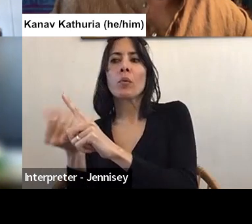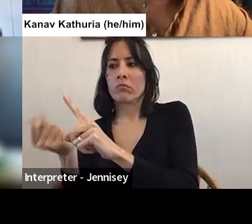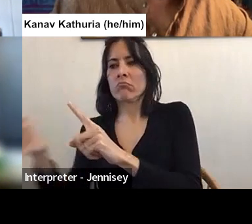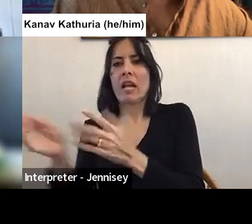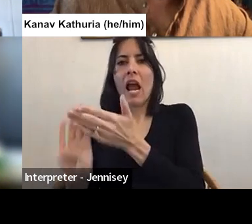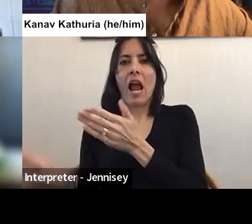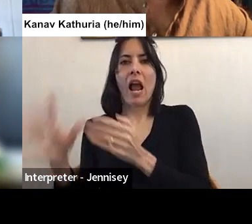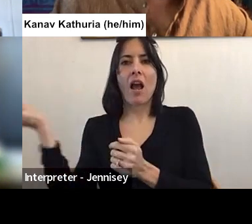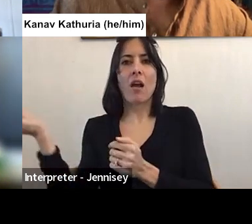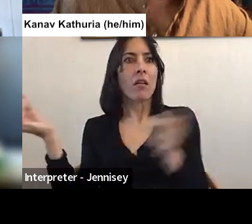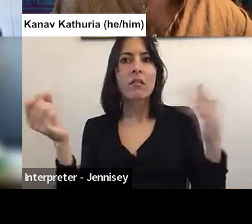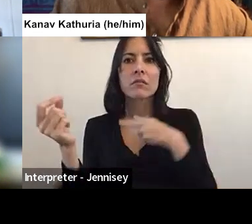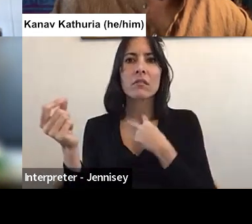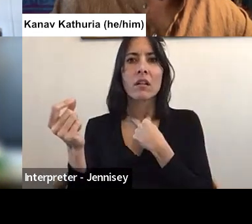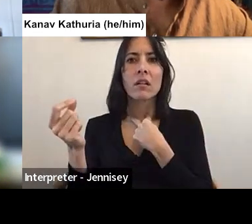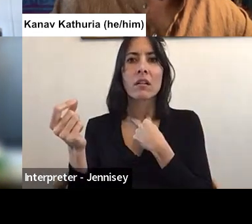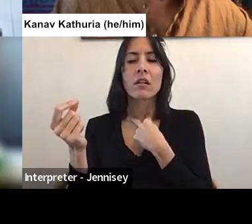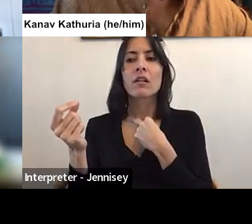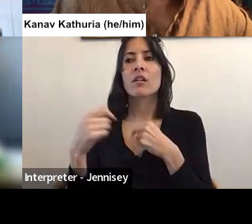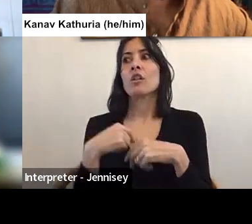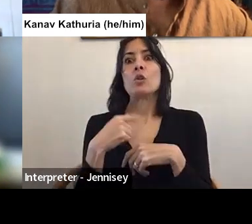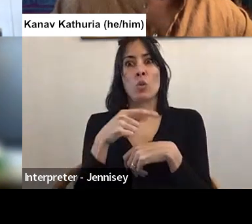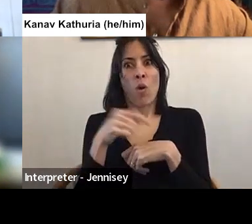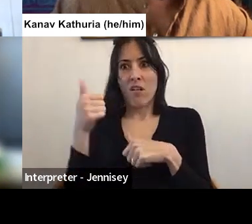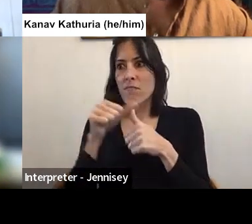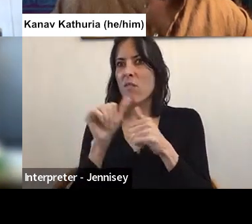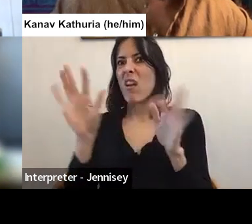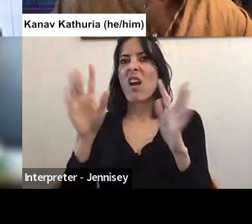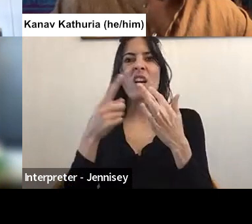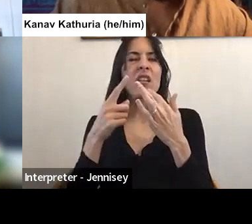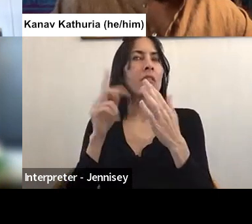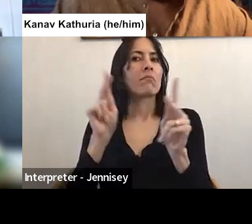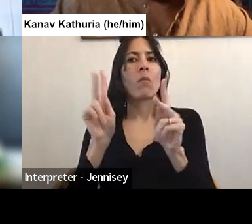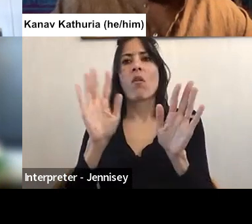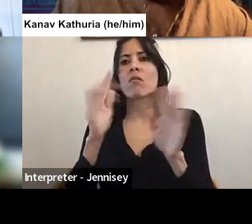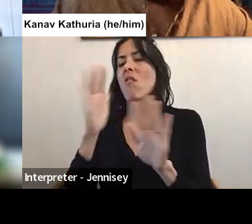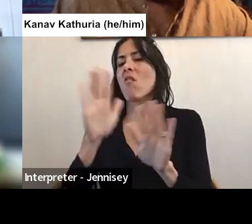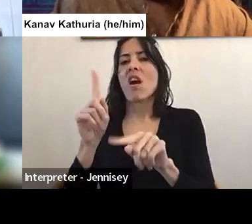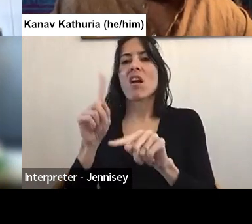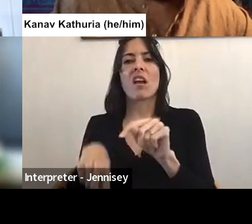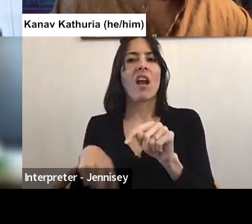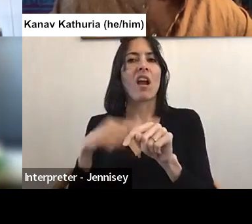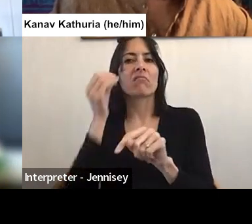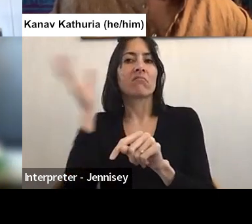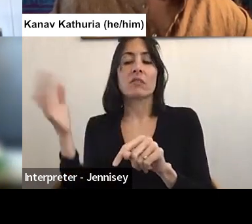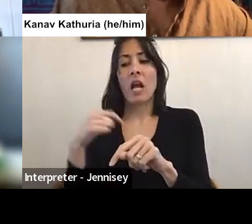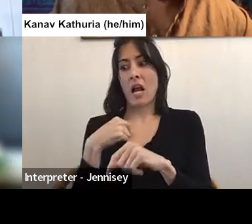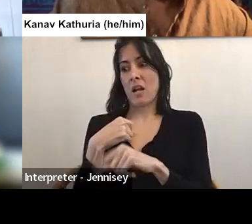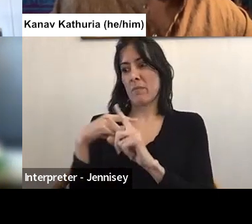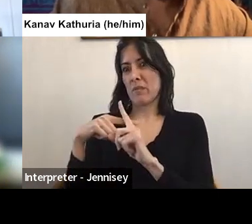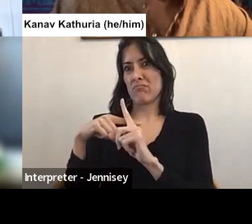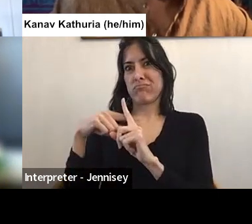right? And of course, I got sick and I went to ask the correction officer something. And I don't know what I was saying. I had a temperature of 103, I